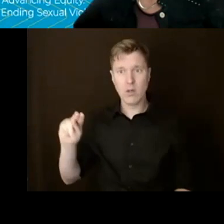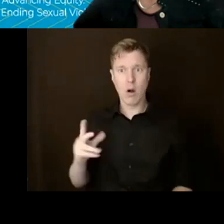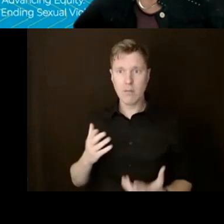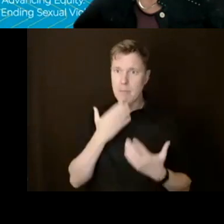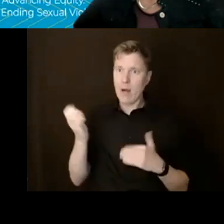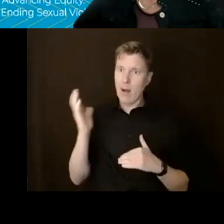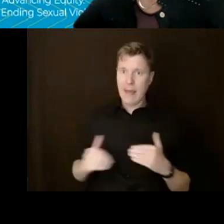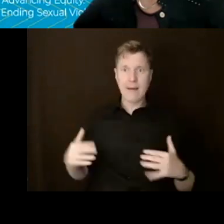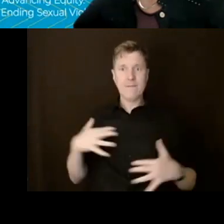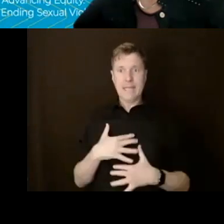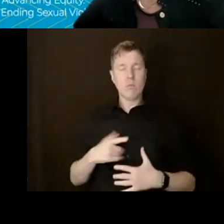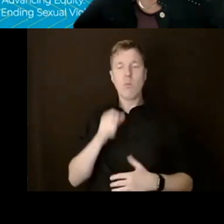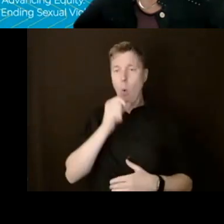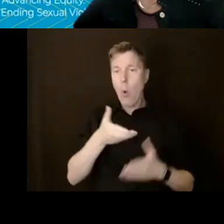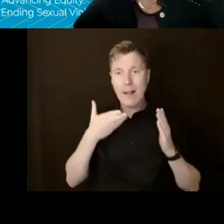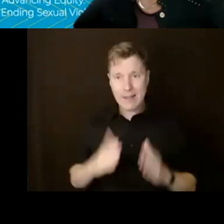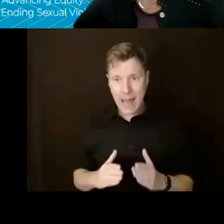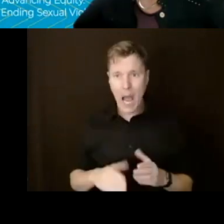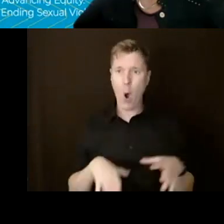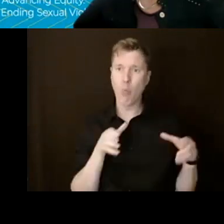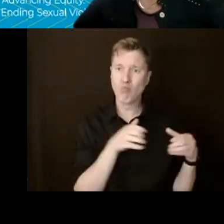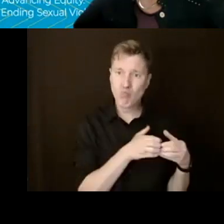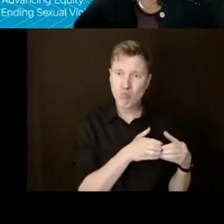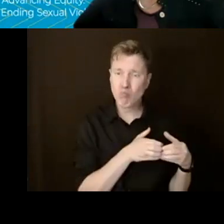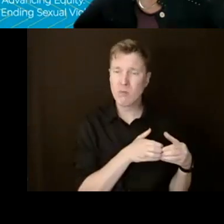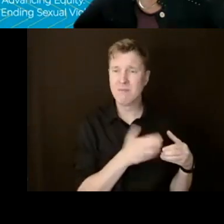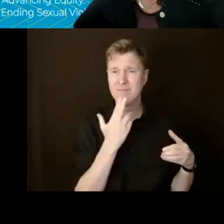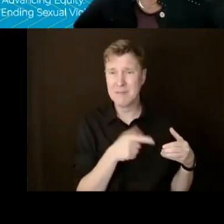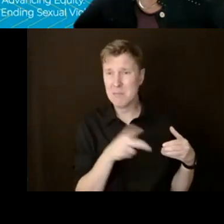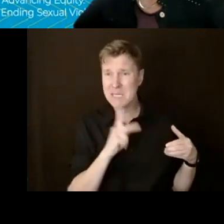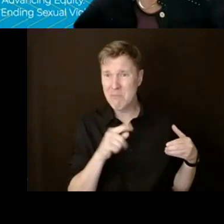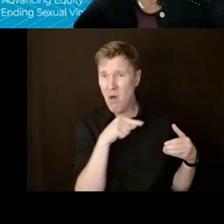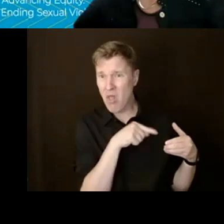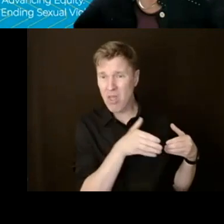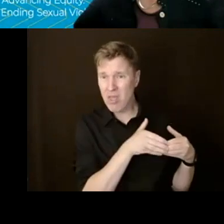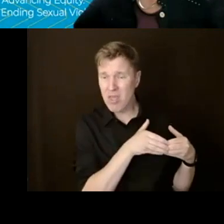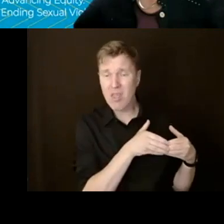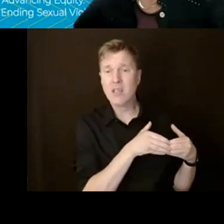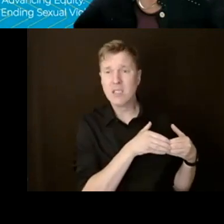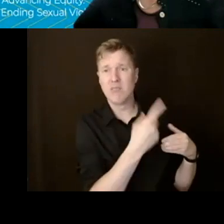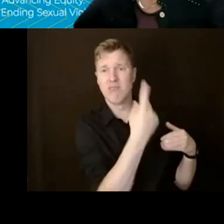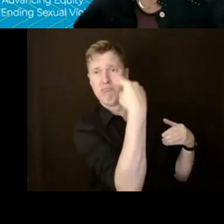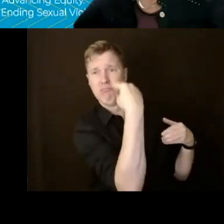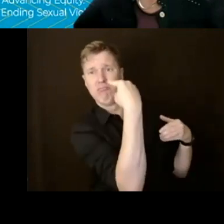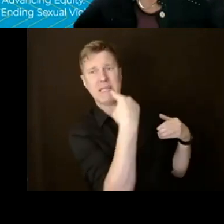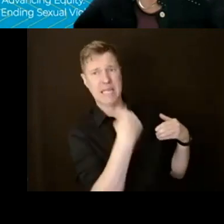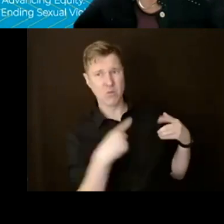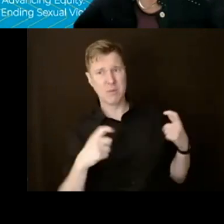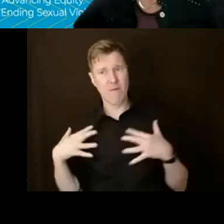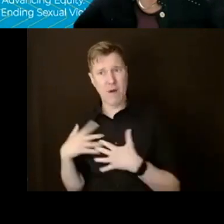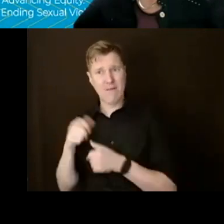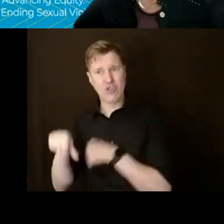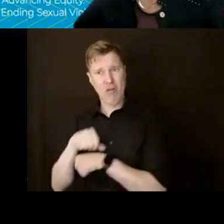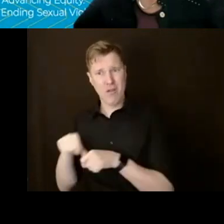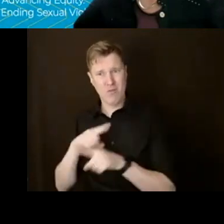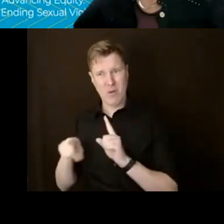and we will not allow a handful of people to tell us that we should be afraid of one another when we know